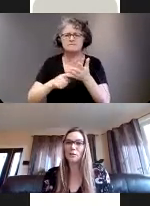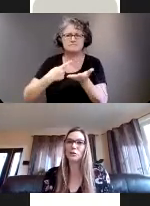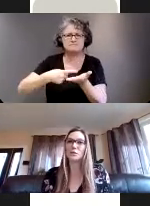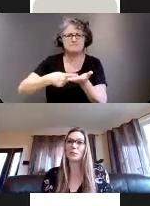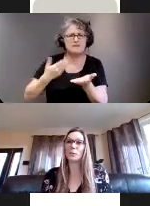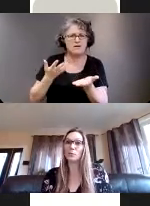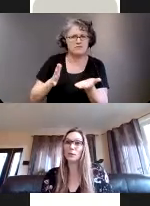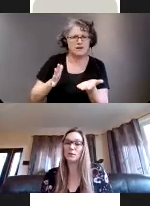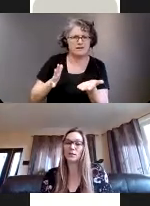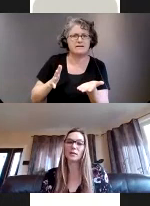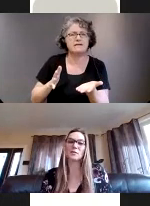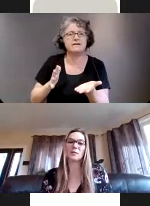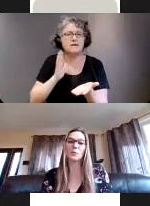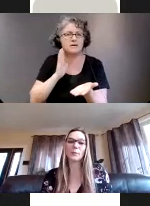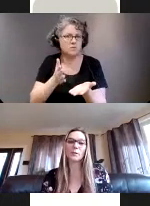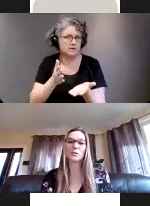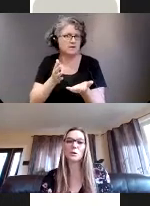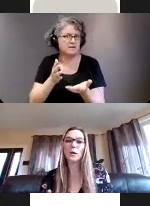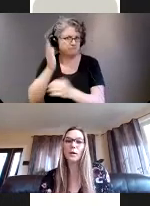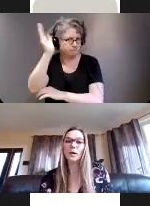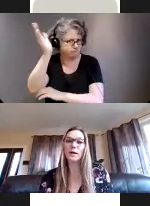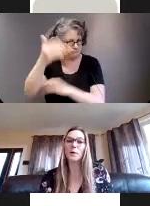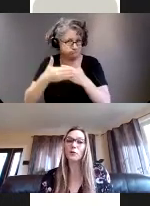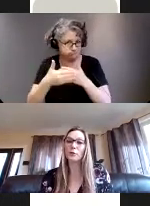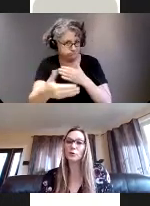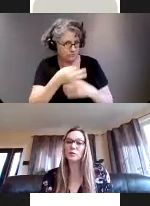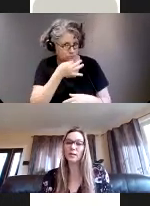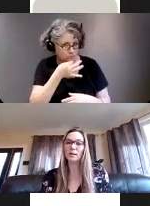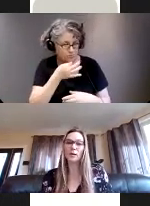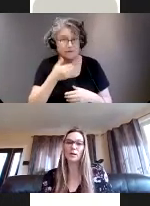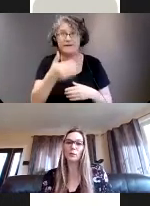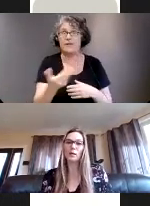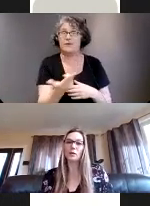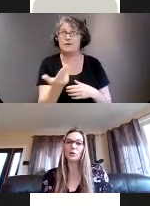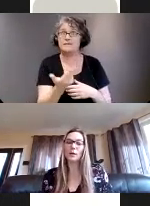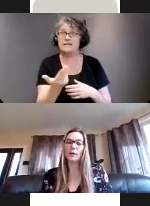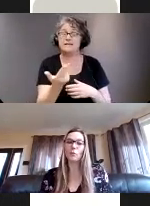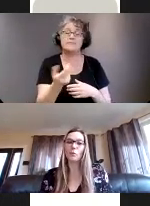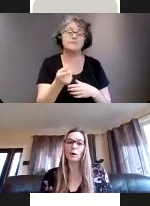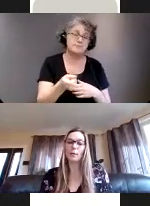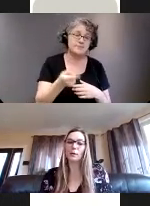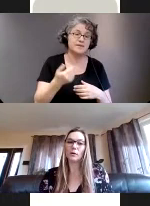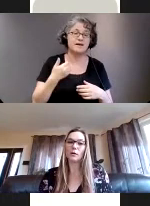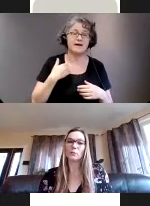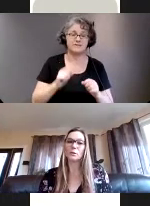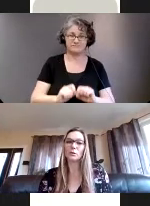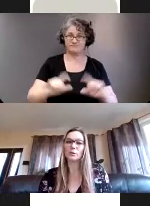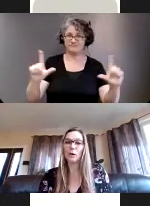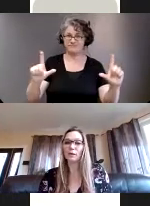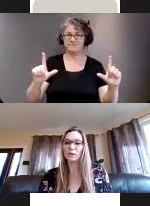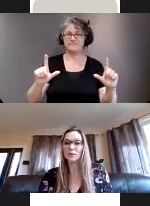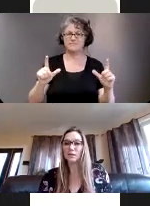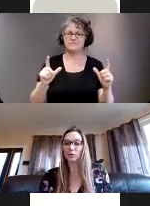key issues that we will be addressing in the next couple of webinars. So on Thursday, we do have a webinar on the